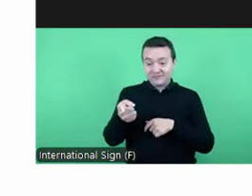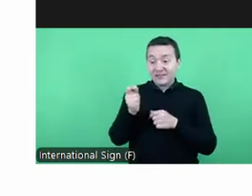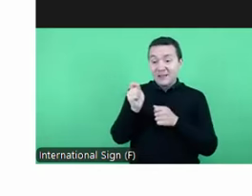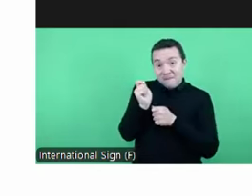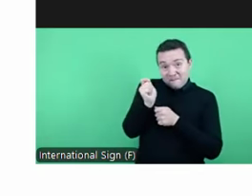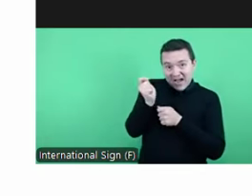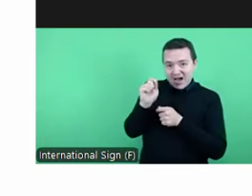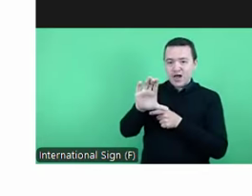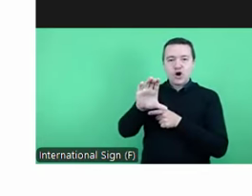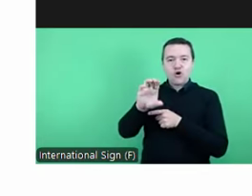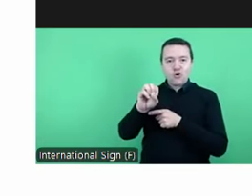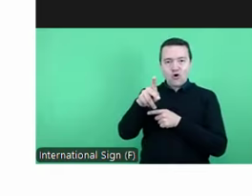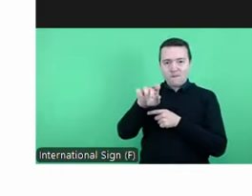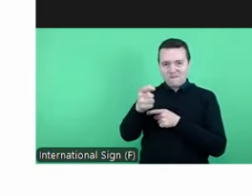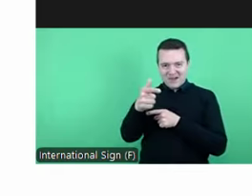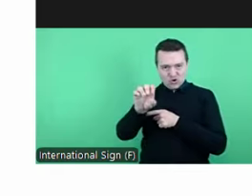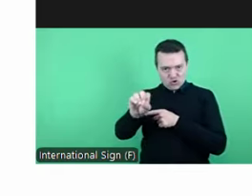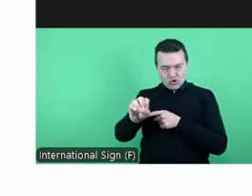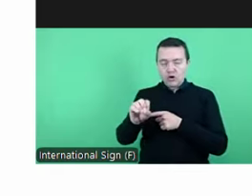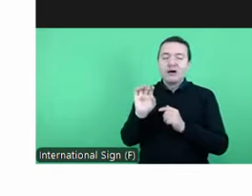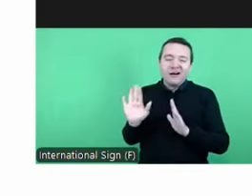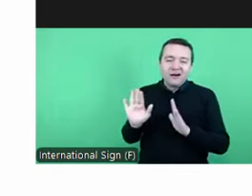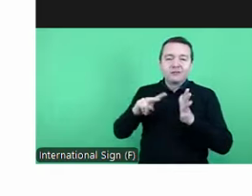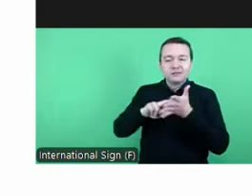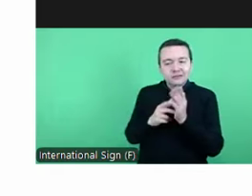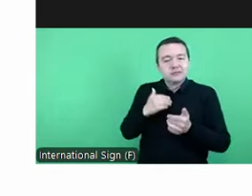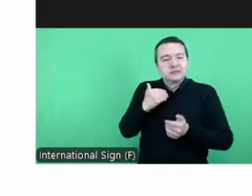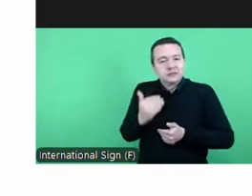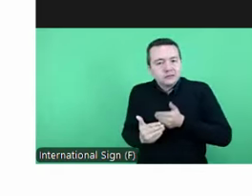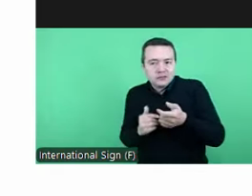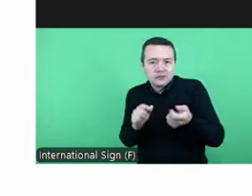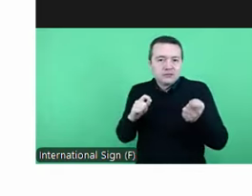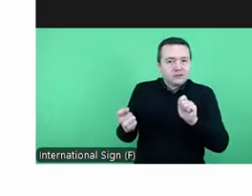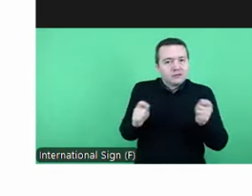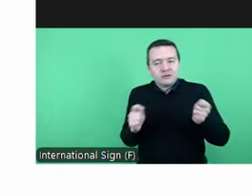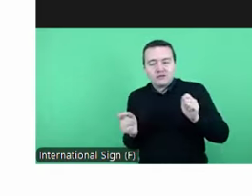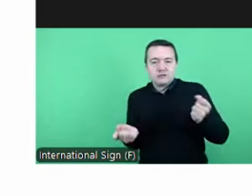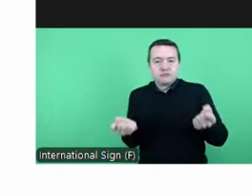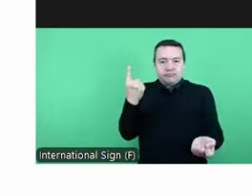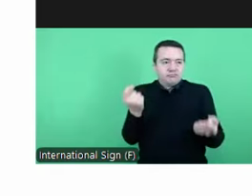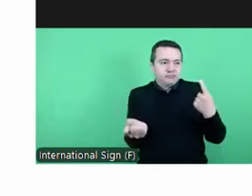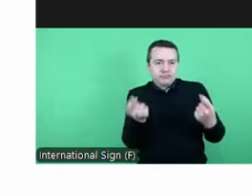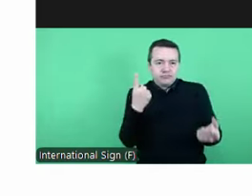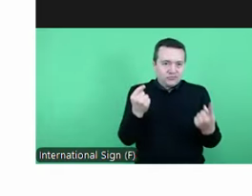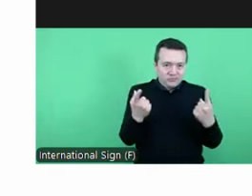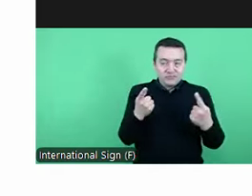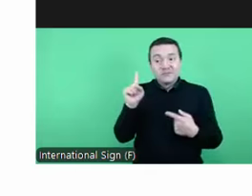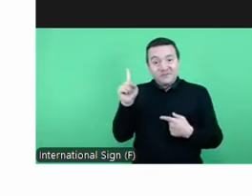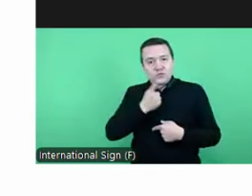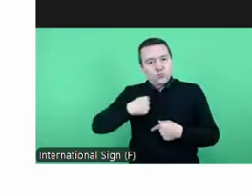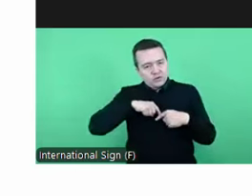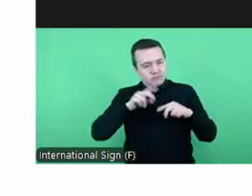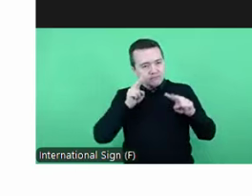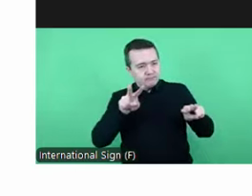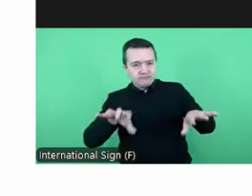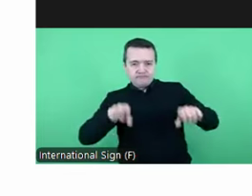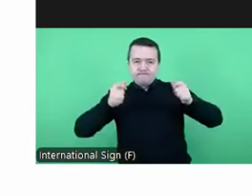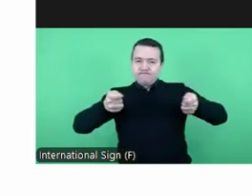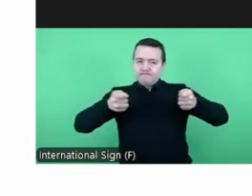regulation is a dynamic process that is adjusted to improve access and financial protection on an ongoing basis.